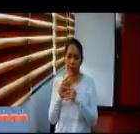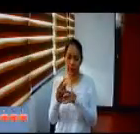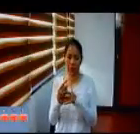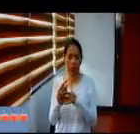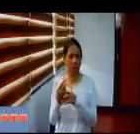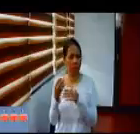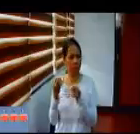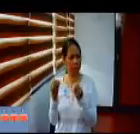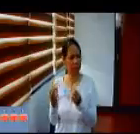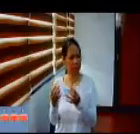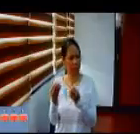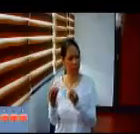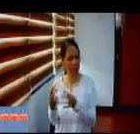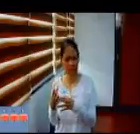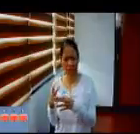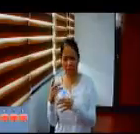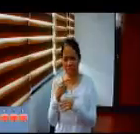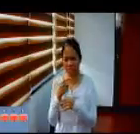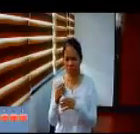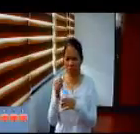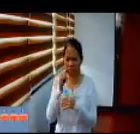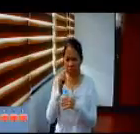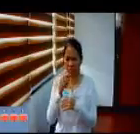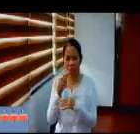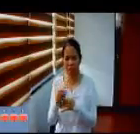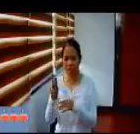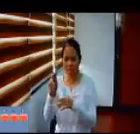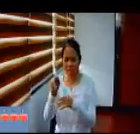demanding, we need irrigation systems in our life.